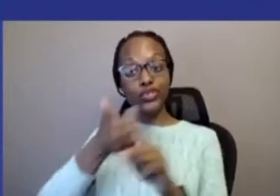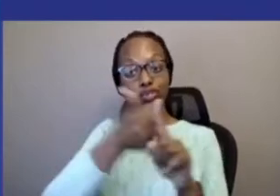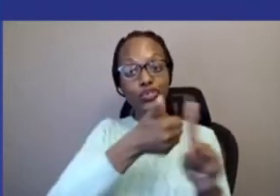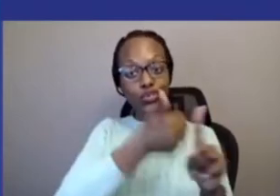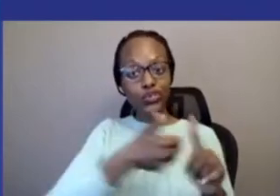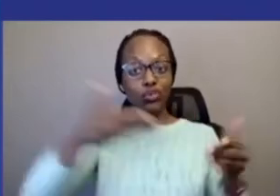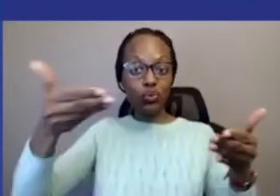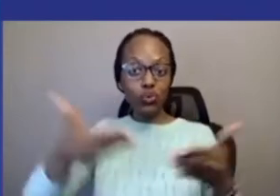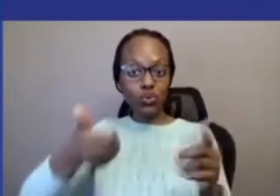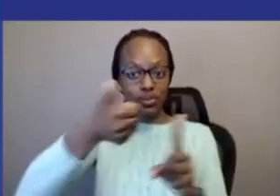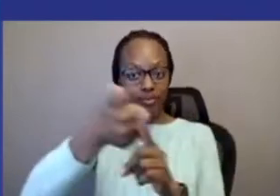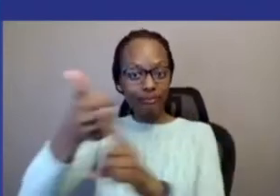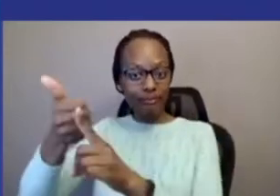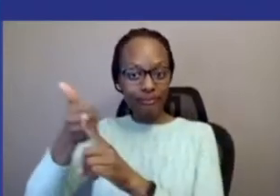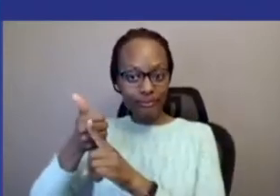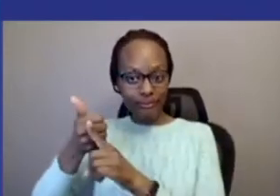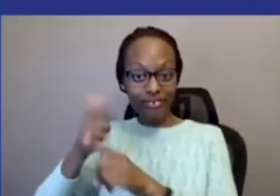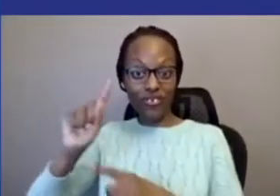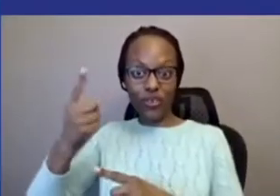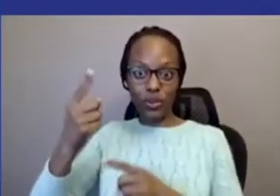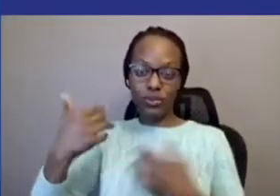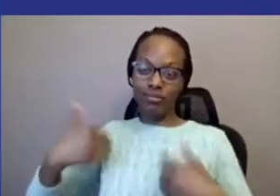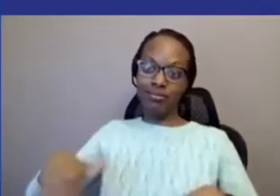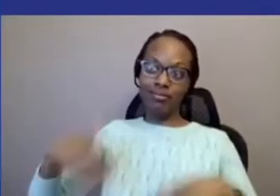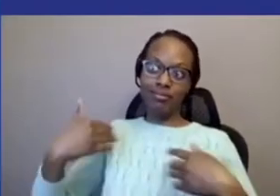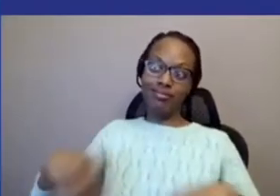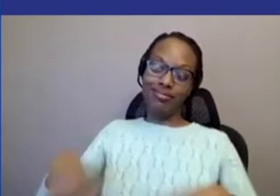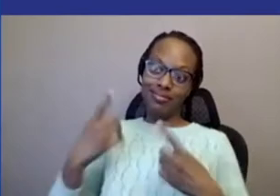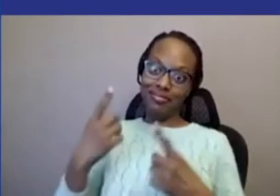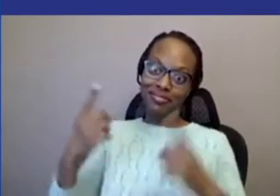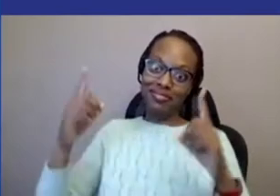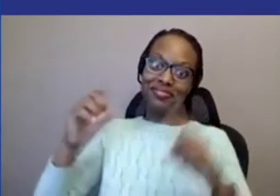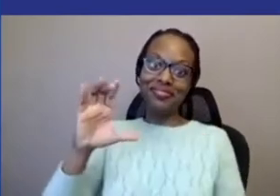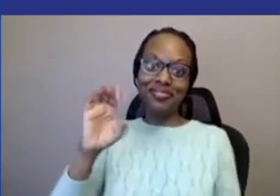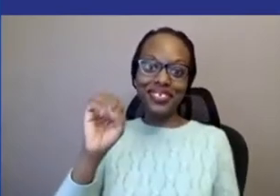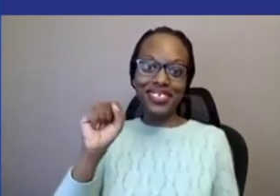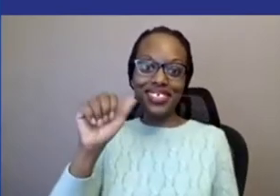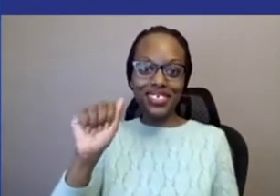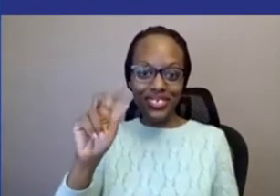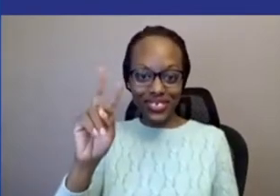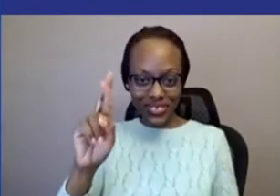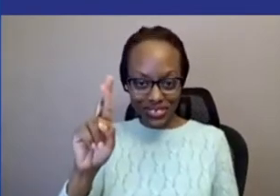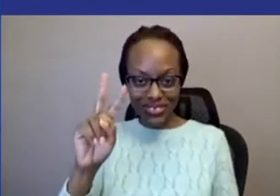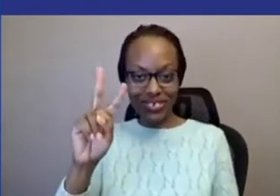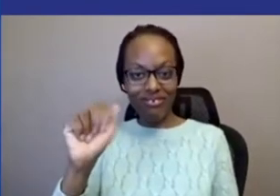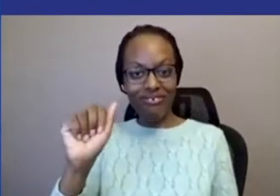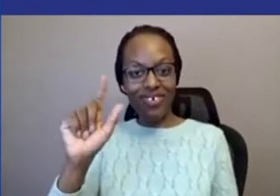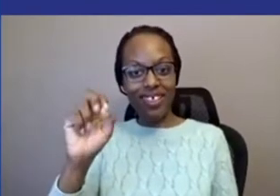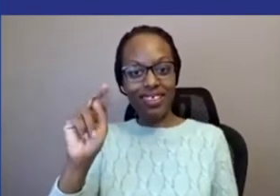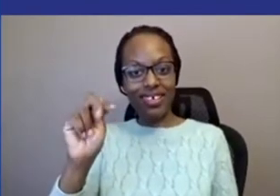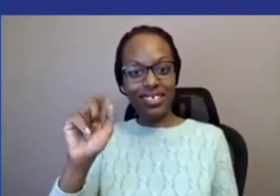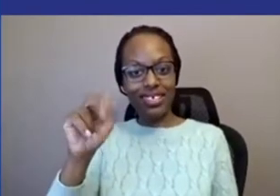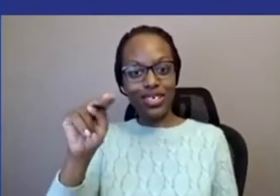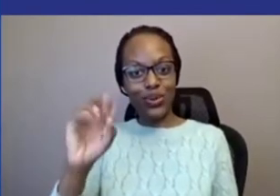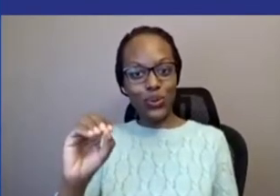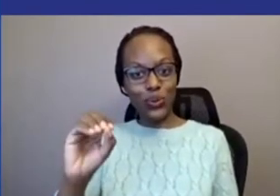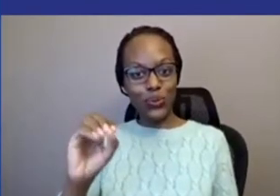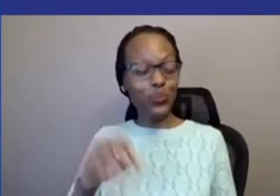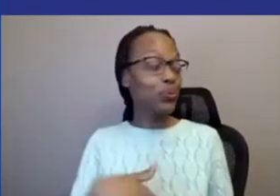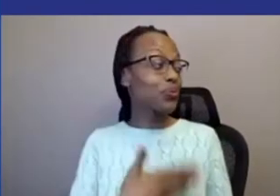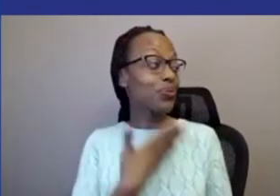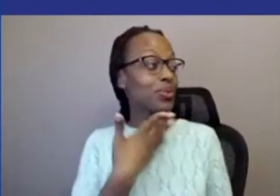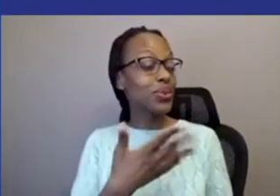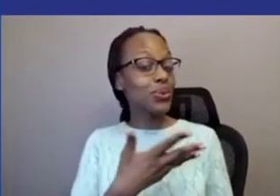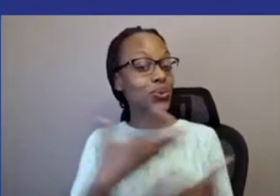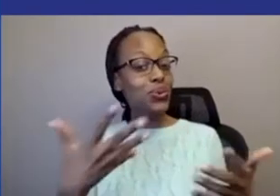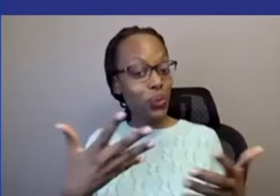themselves, starting with the legendary Cesar Valentino. Thank you so much, Michele. It's a pleasure. My